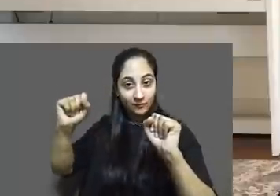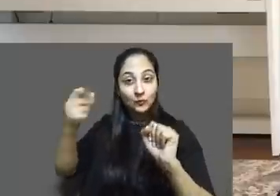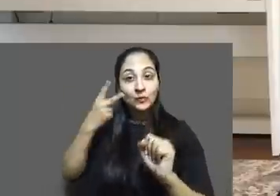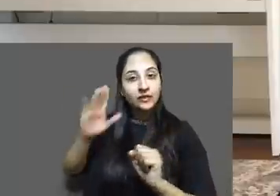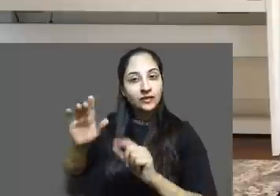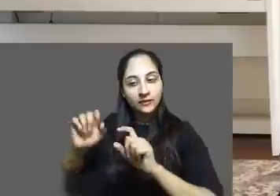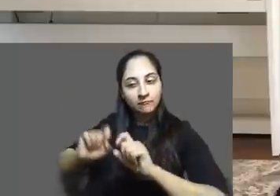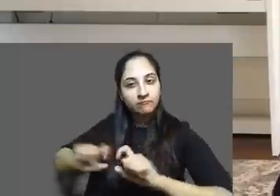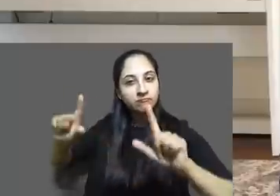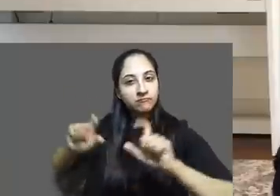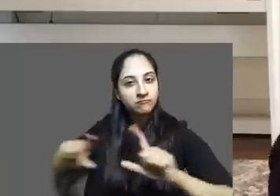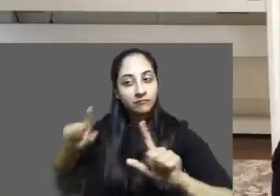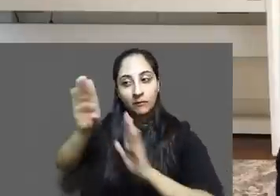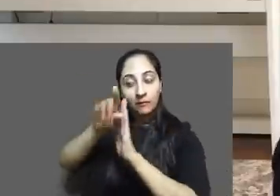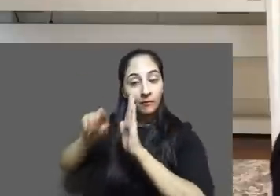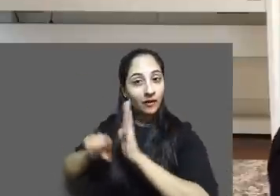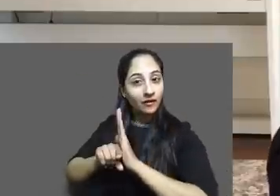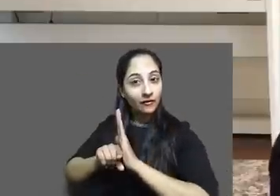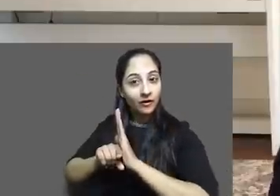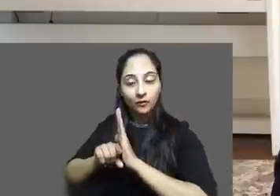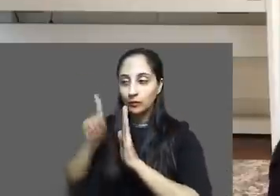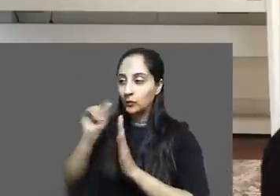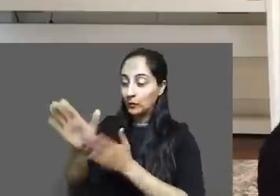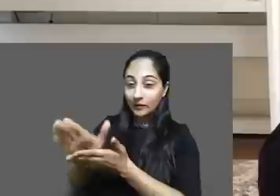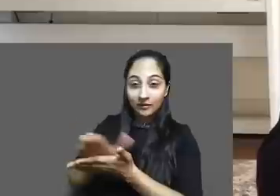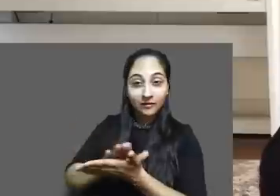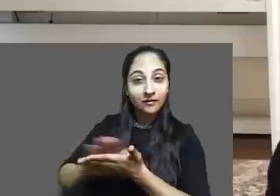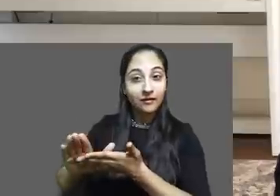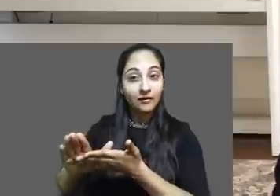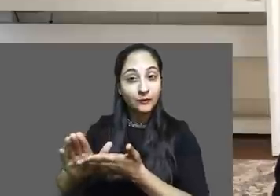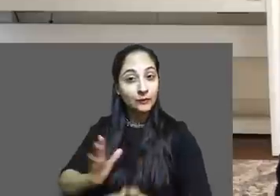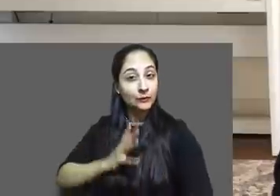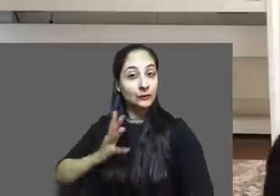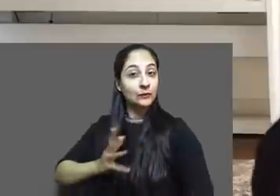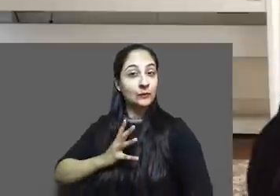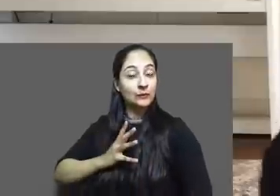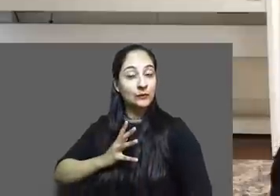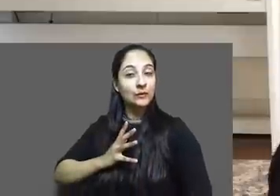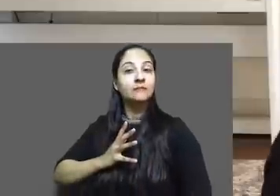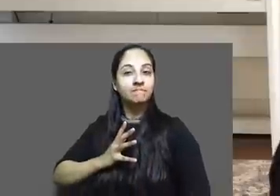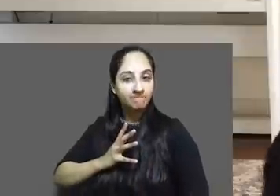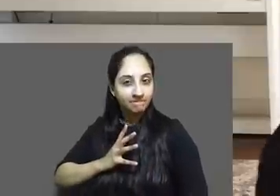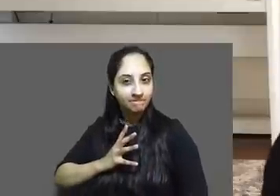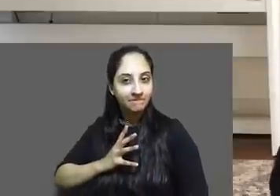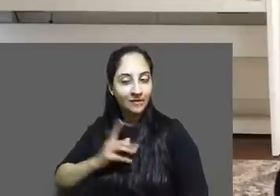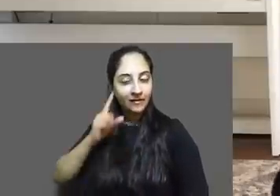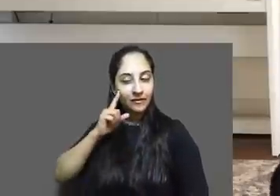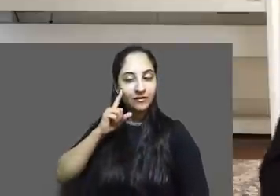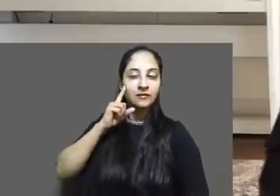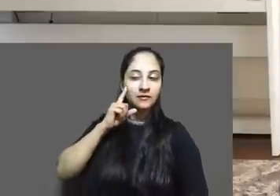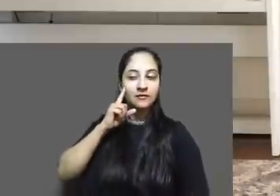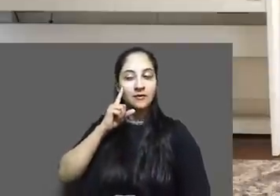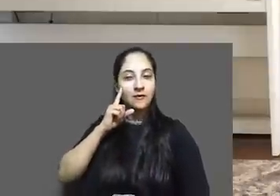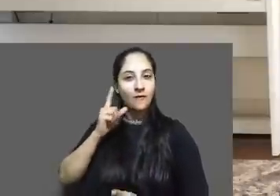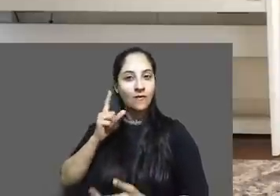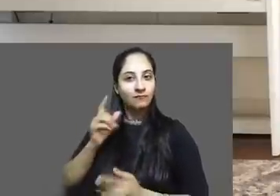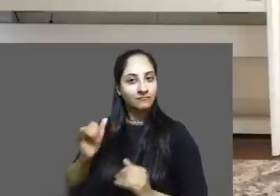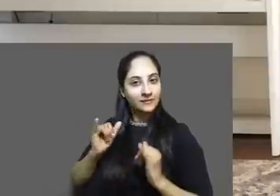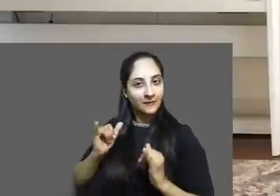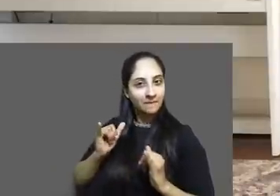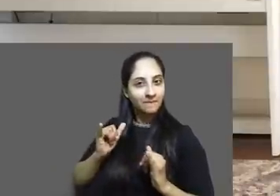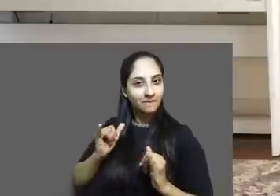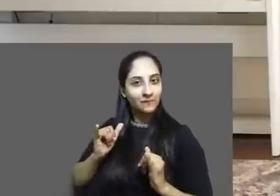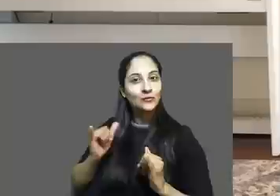know President Qasim Laka, not only does he have very inspirational, heartfelt remarks, he also has an excellent room. So,